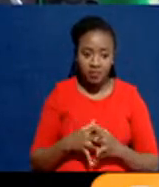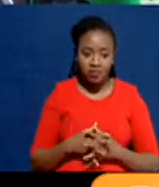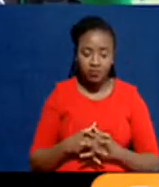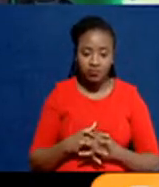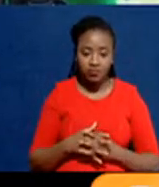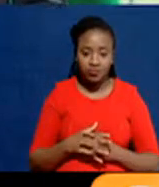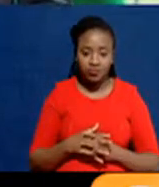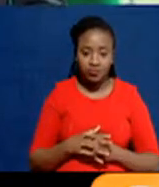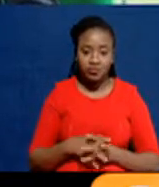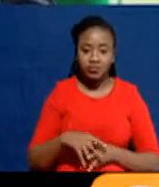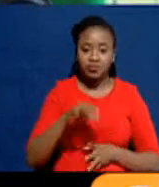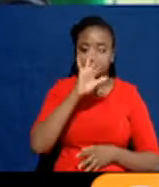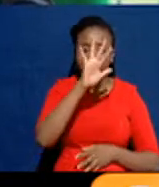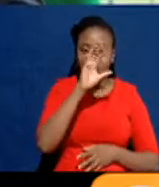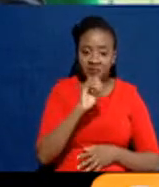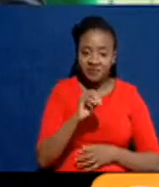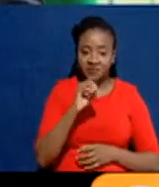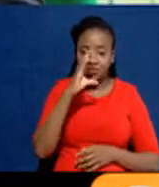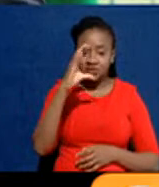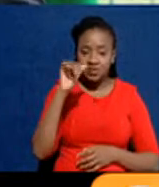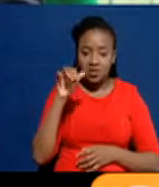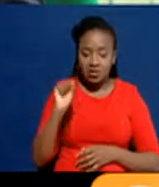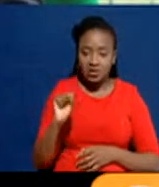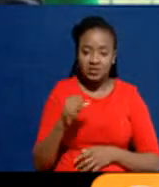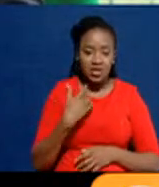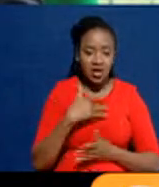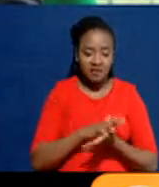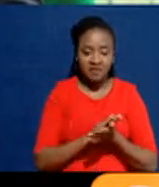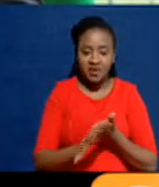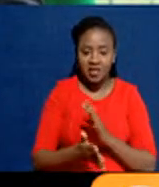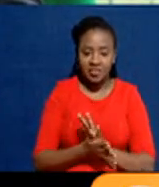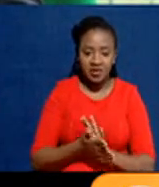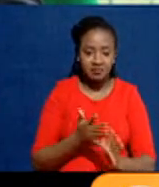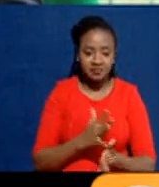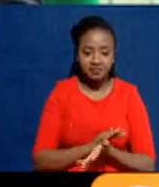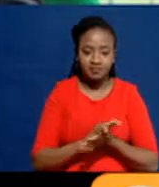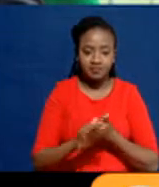50 CSs have nothing they are holding on to